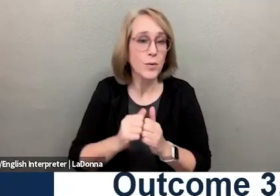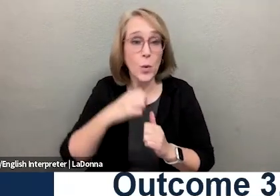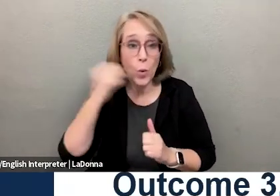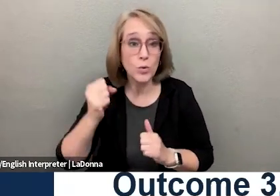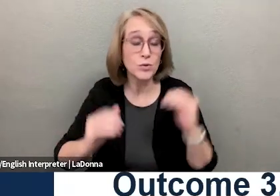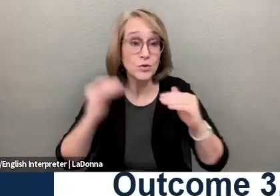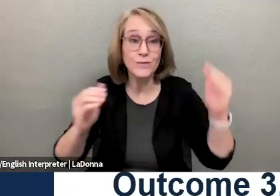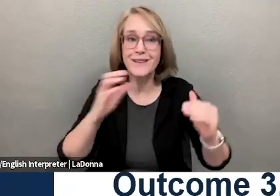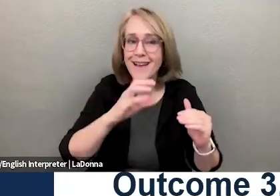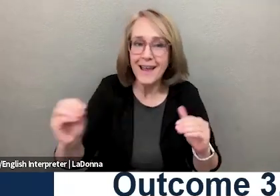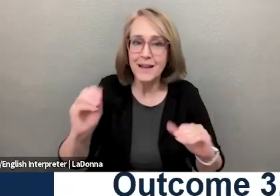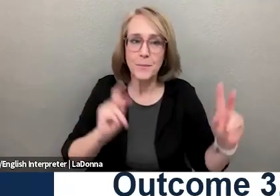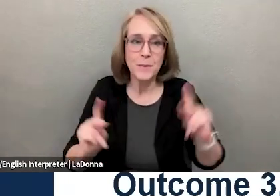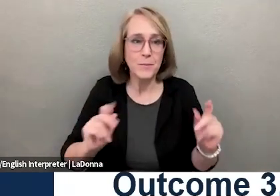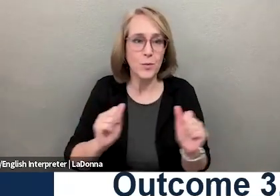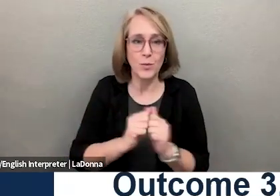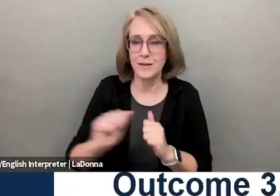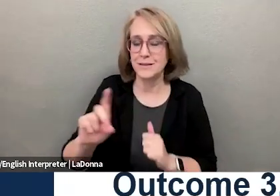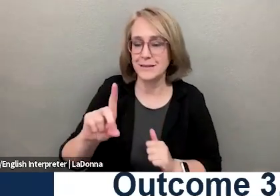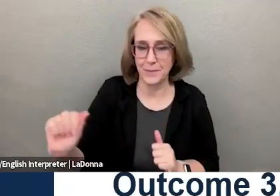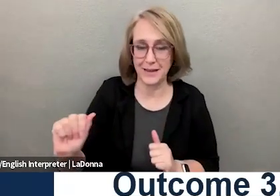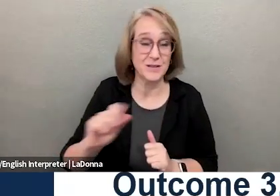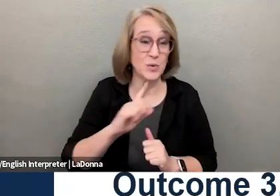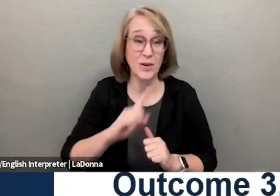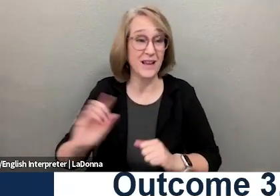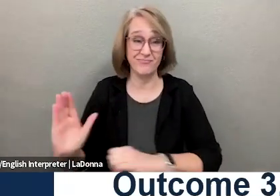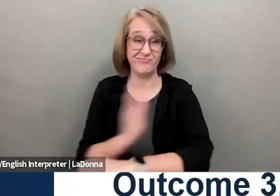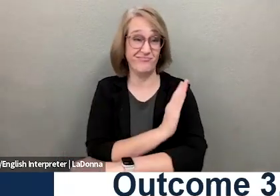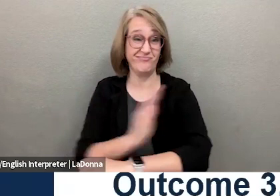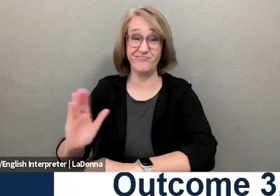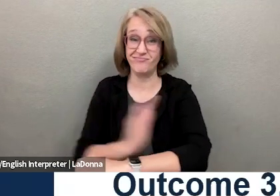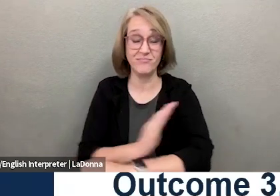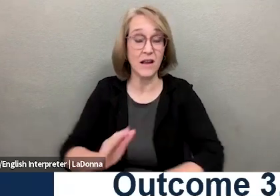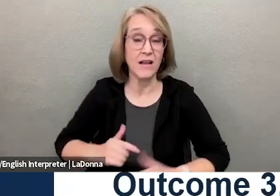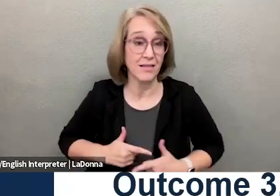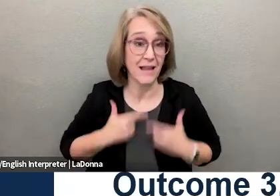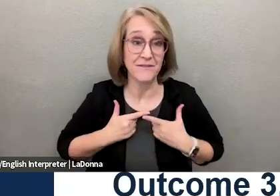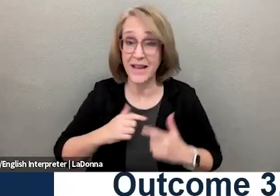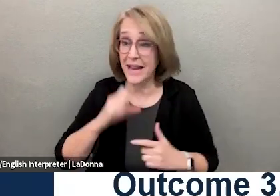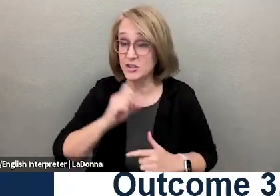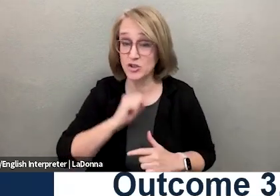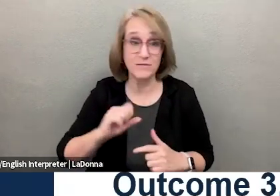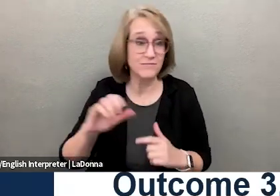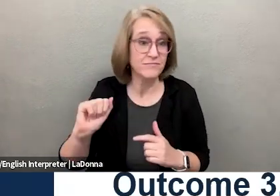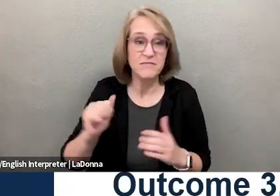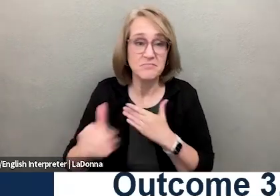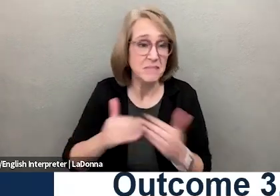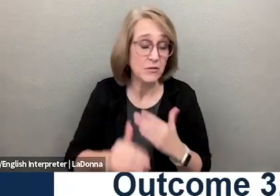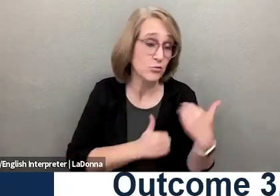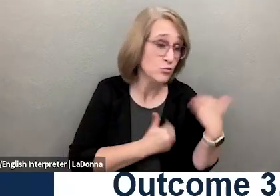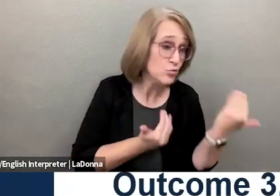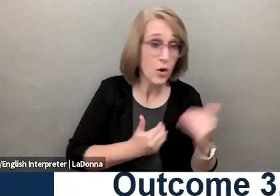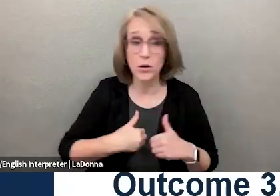been pointed out, people across the lifespan. It is really critical when we're looking at an aging population that